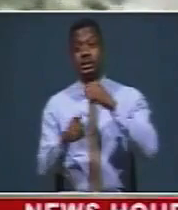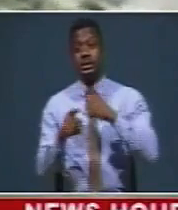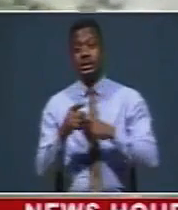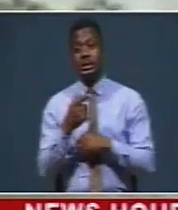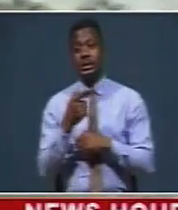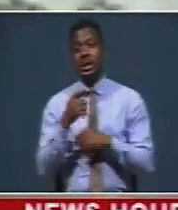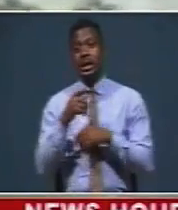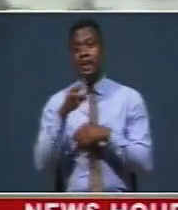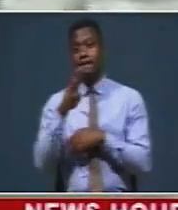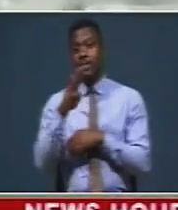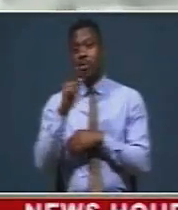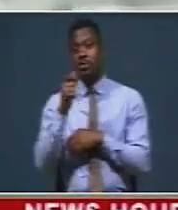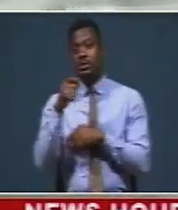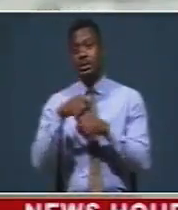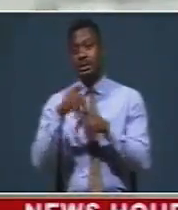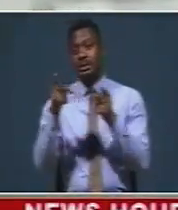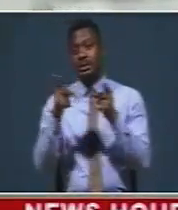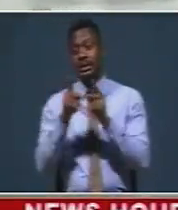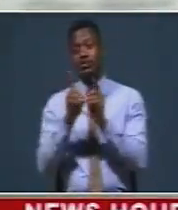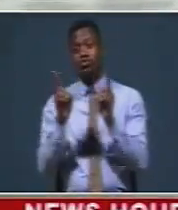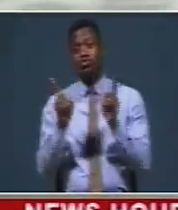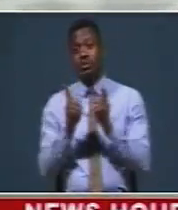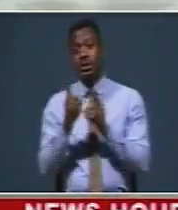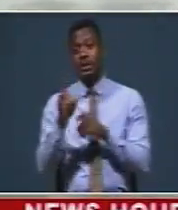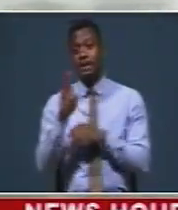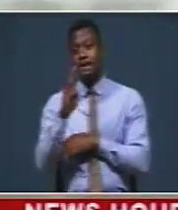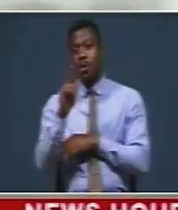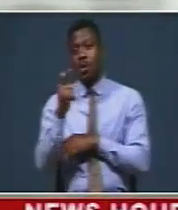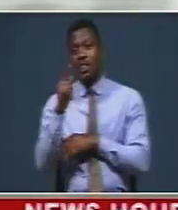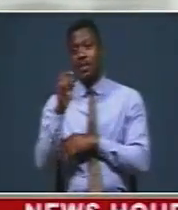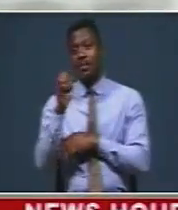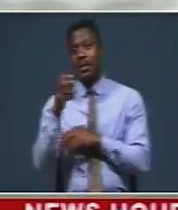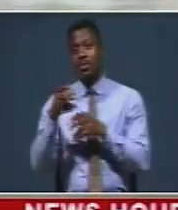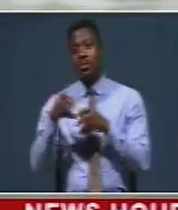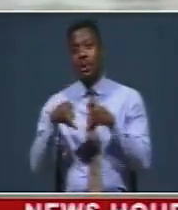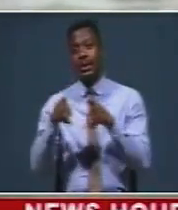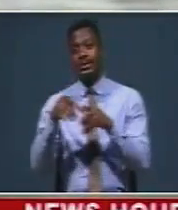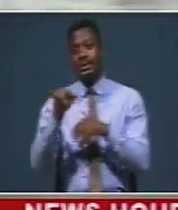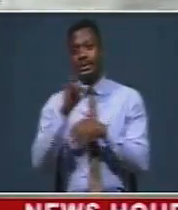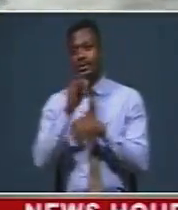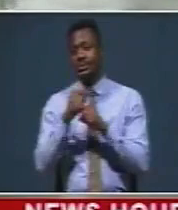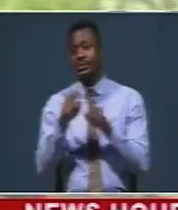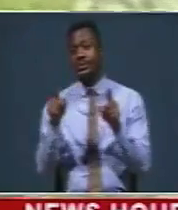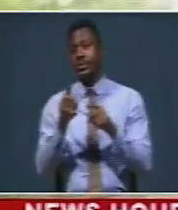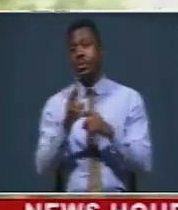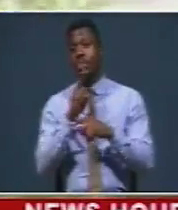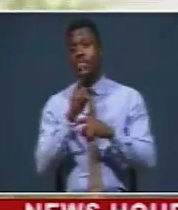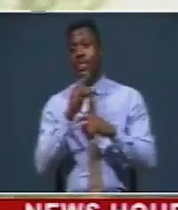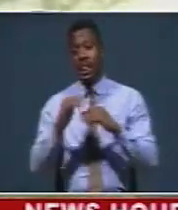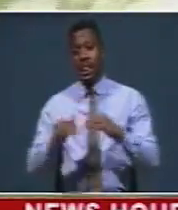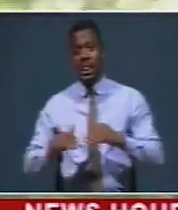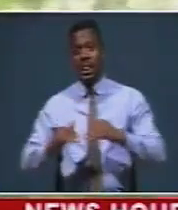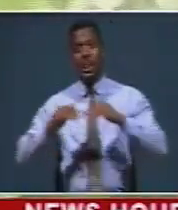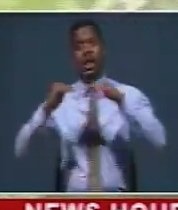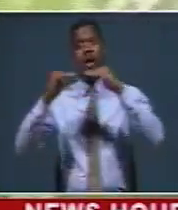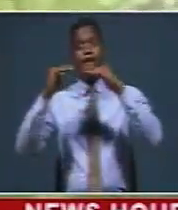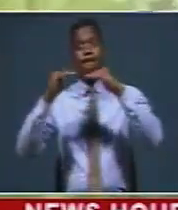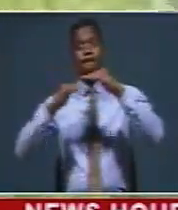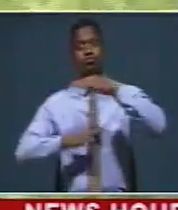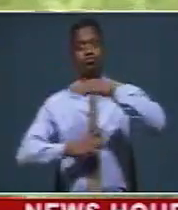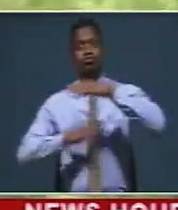Volta in Palugu in the Talensi district on the Bolga Tamale Highway is not different. The water level is currently